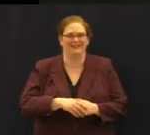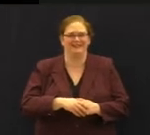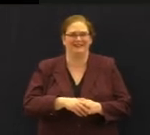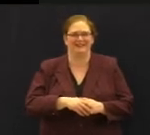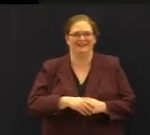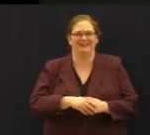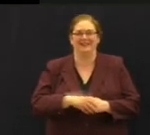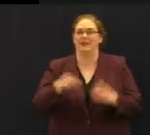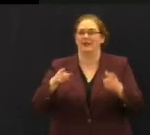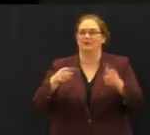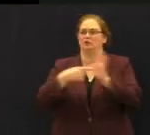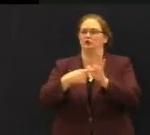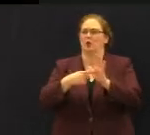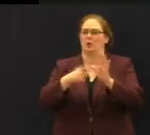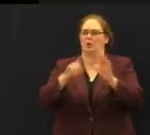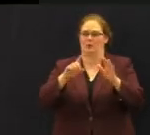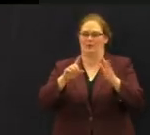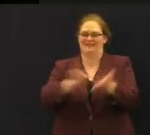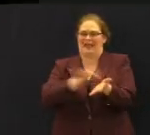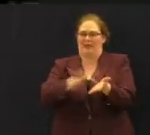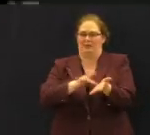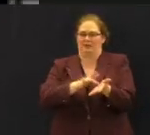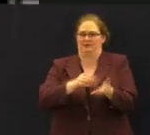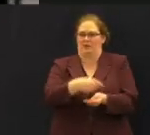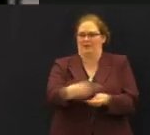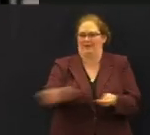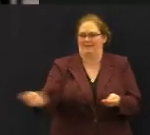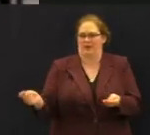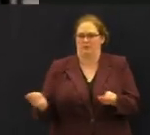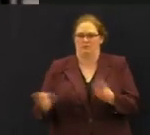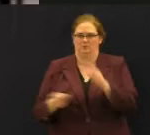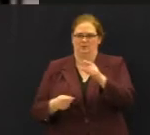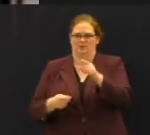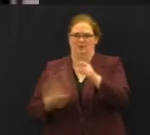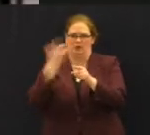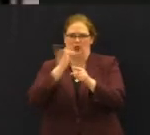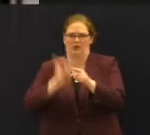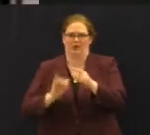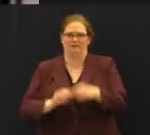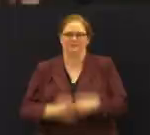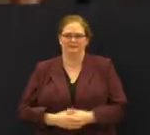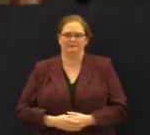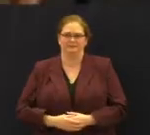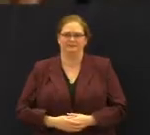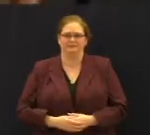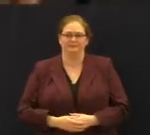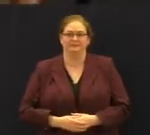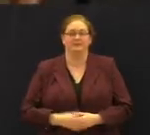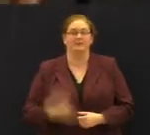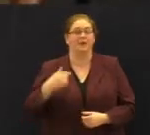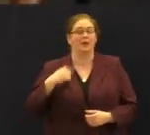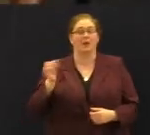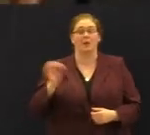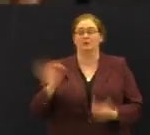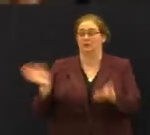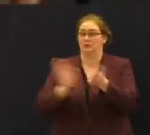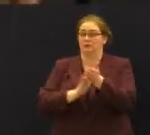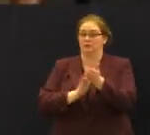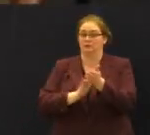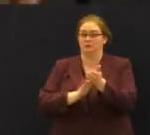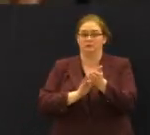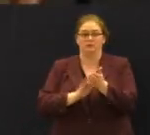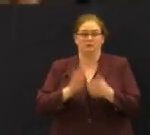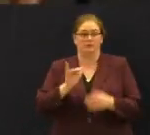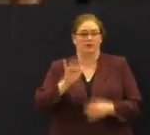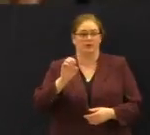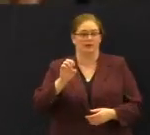Placement? oh, those are the tablets that we purchased Oh. through the program. Yeah, great. And I also give a shout out to Bonnie Nace,